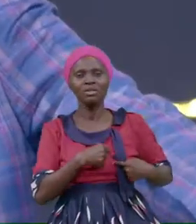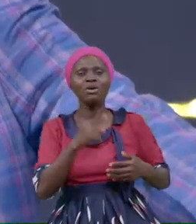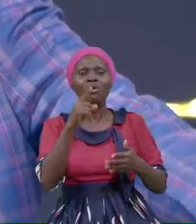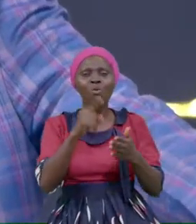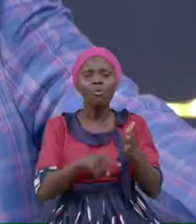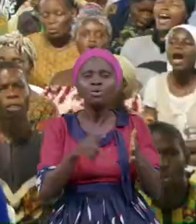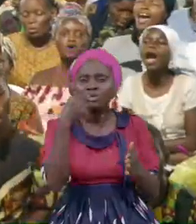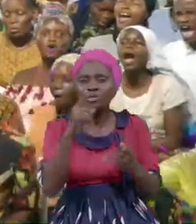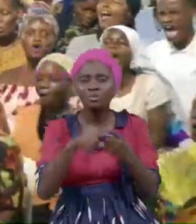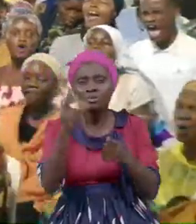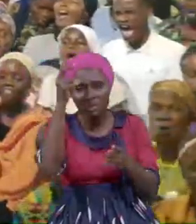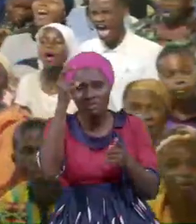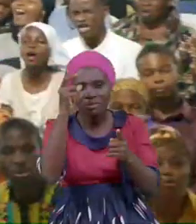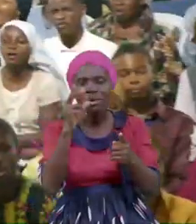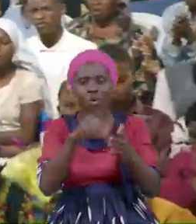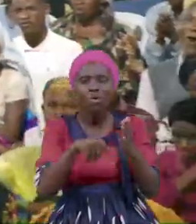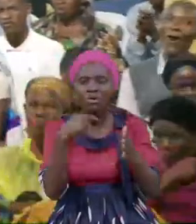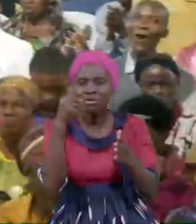me hear you.